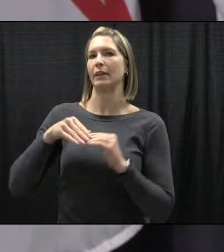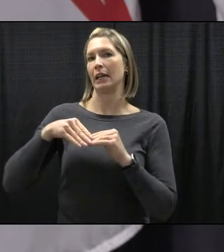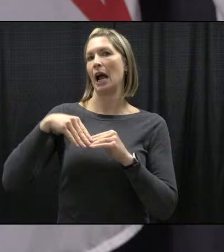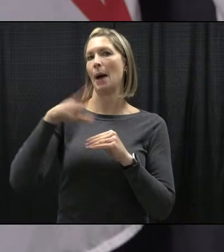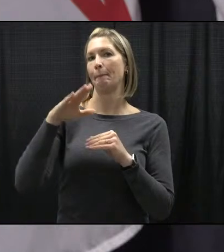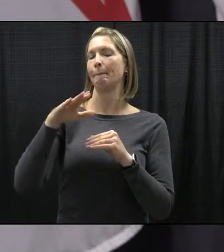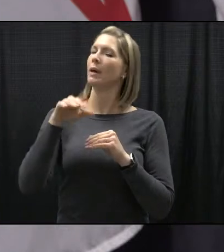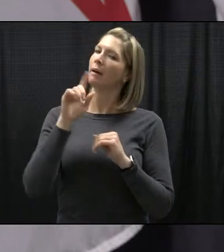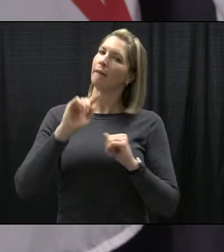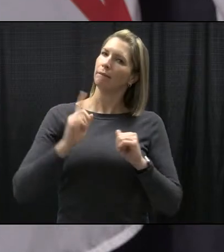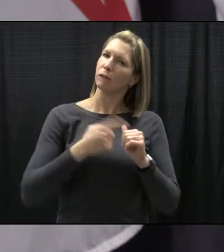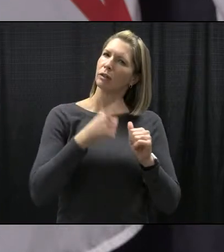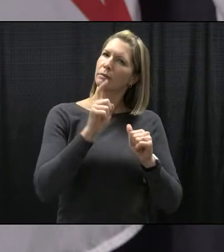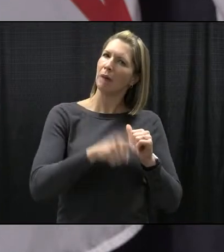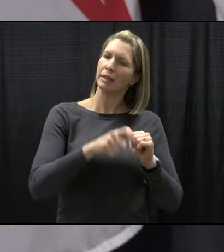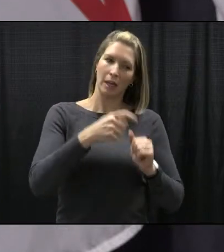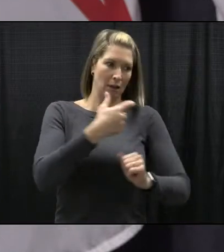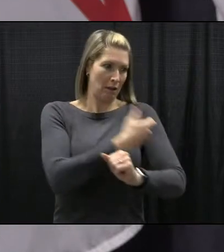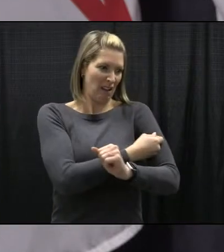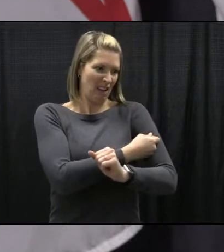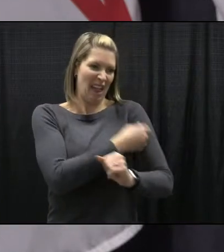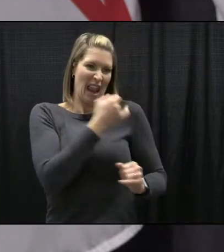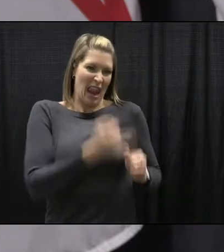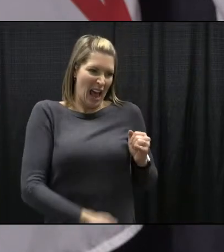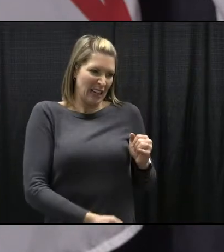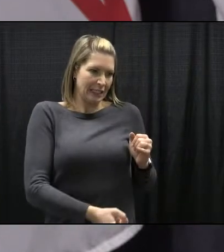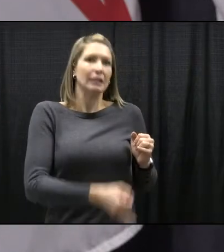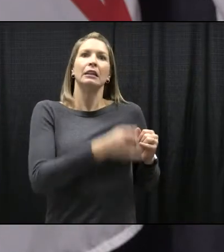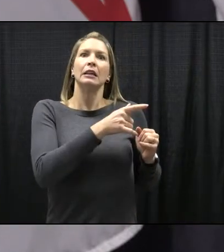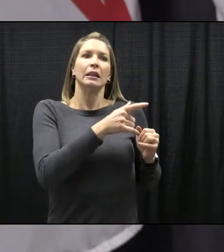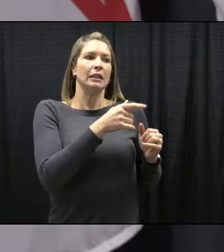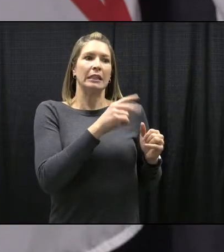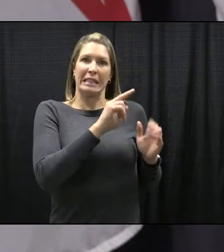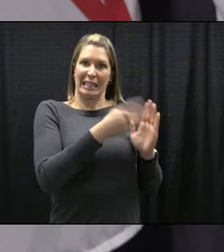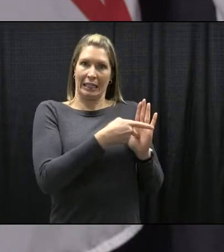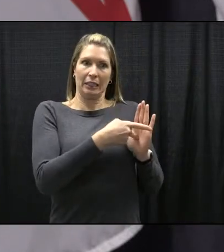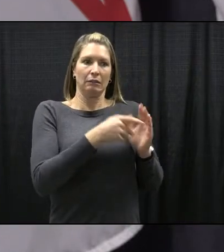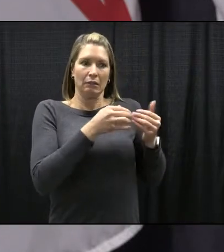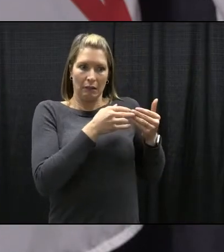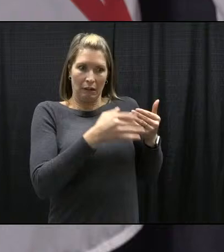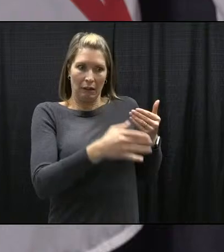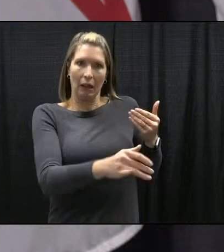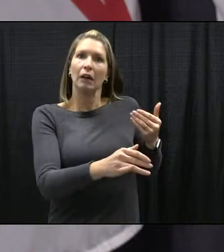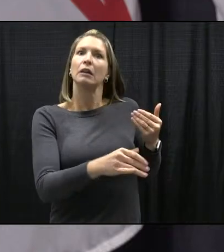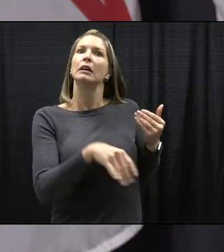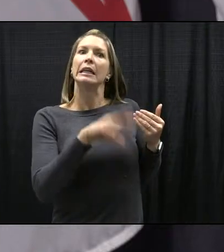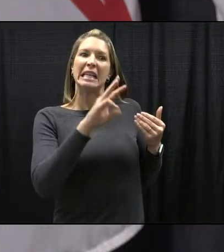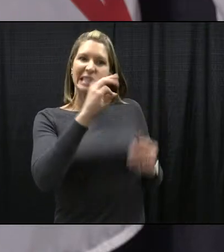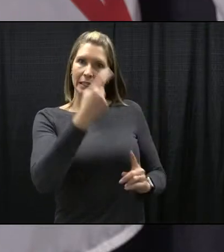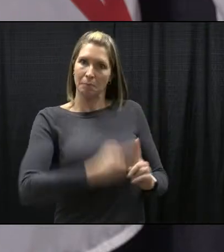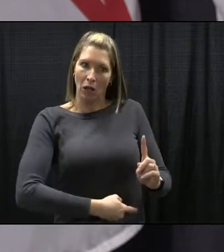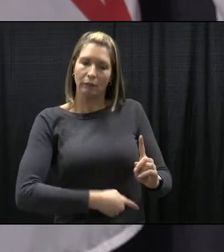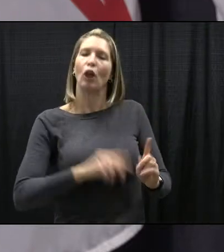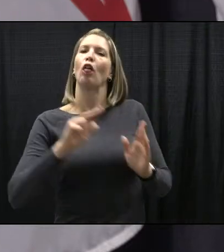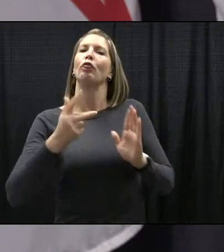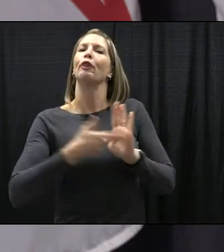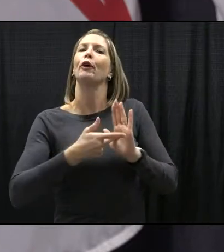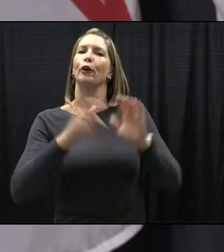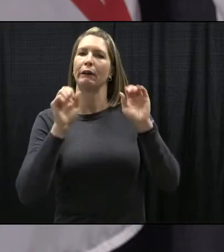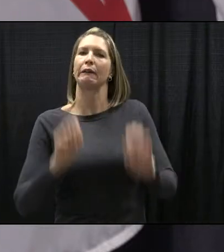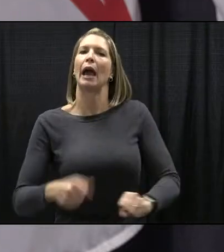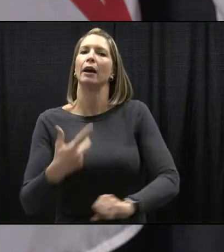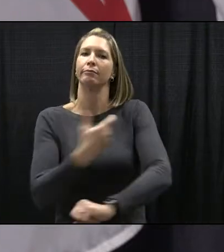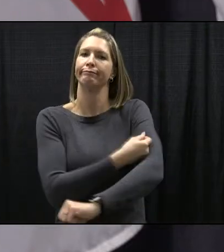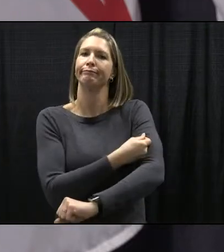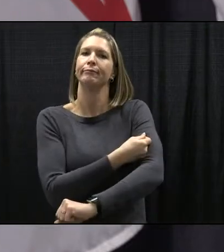dose. And while Health Canada has approved both mRNA vaccines for booster doses in those 18 and older, the National Advisory